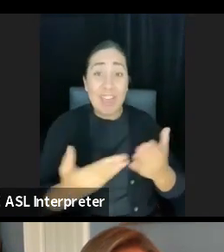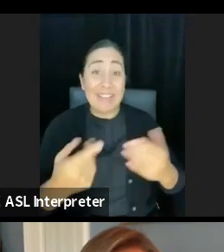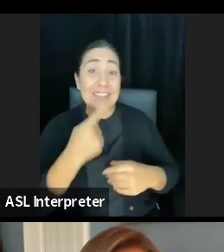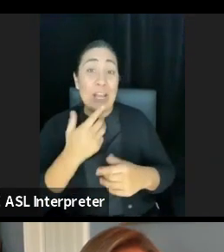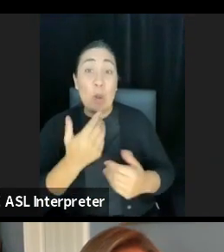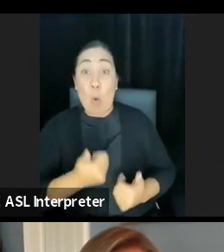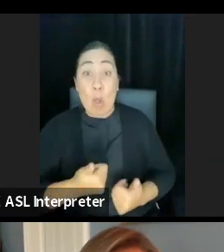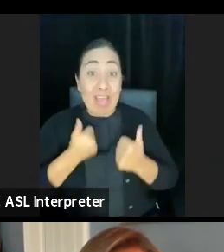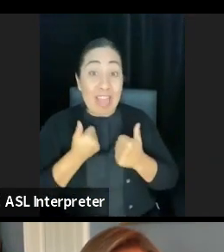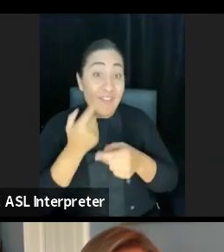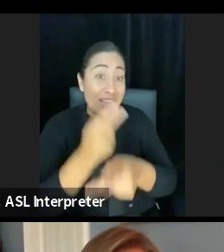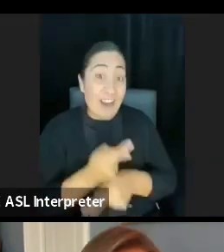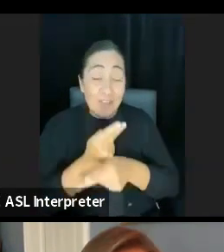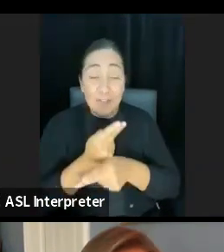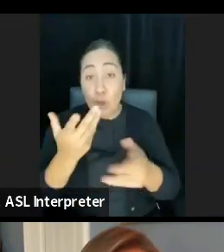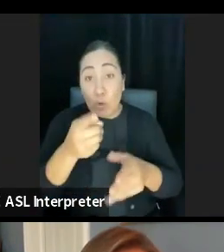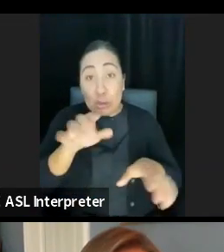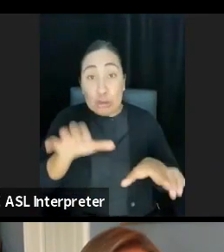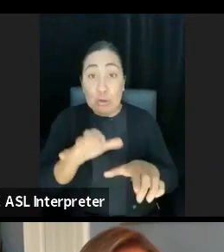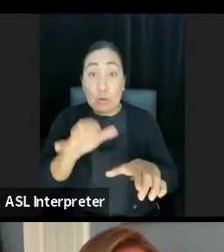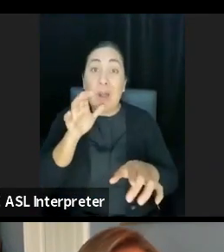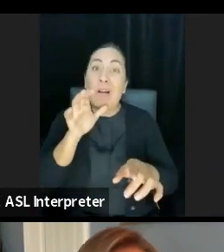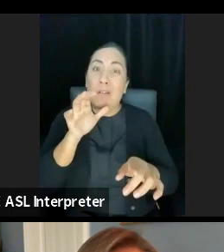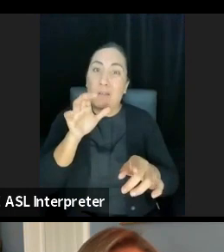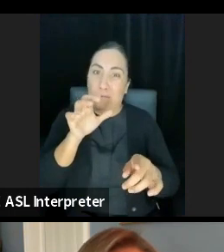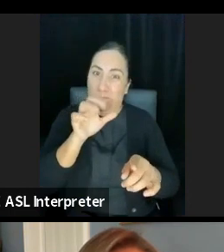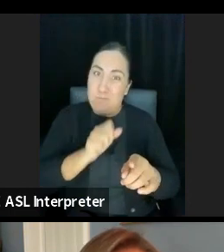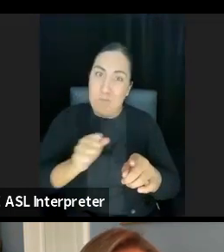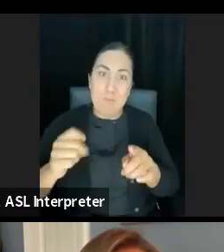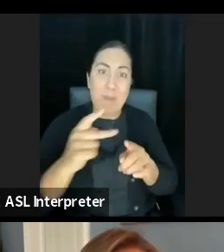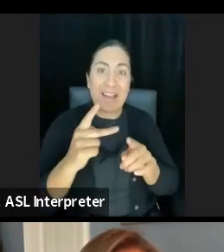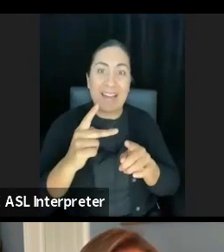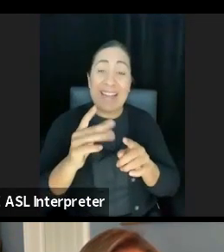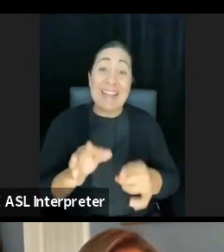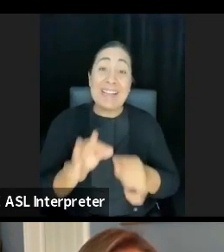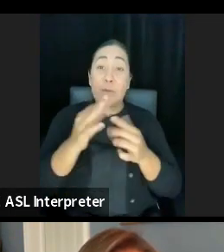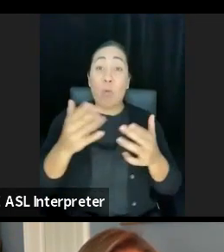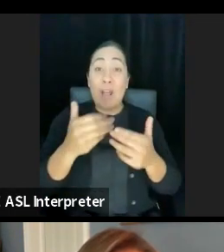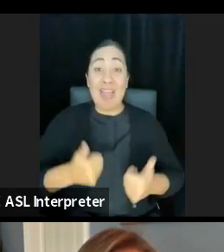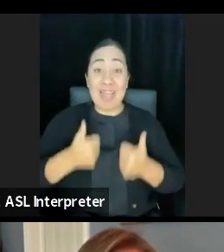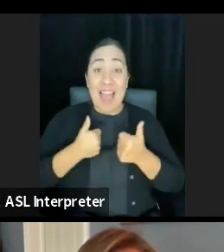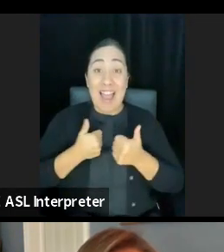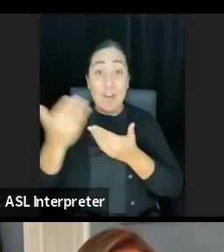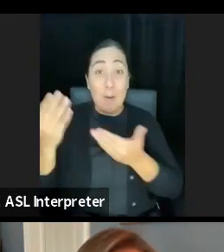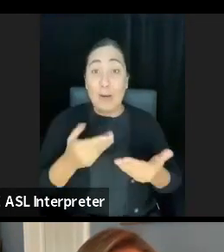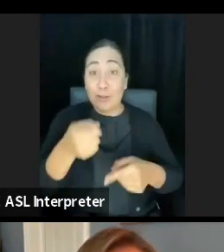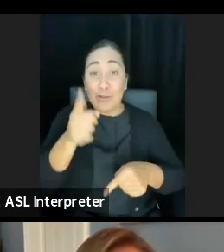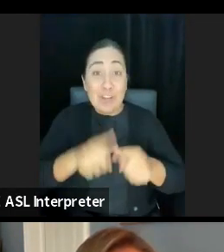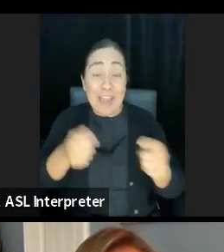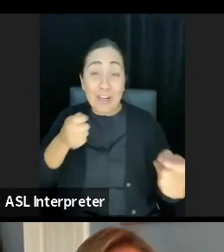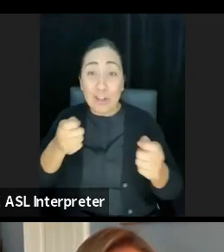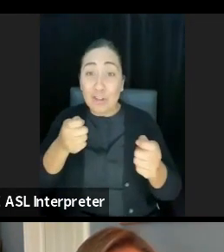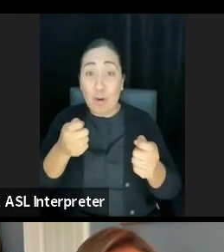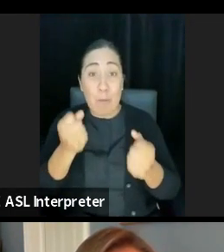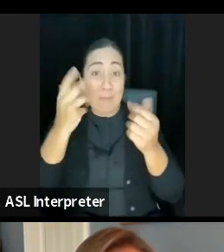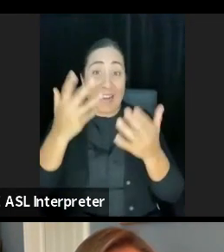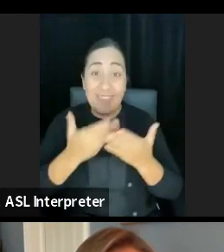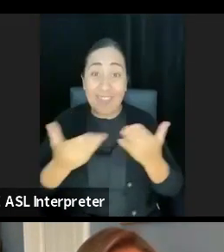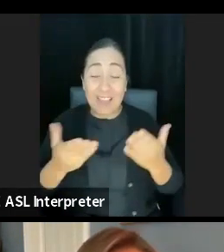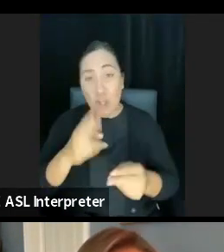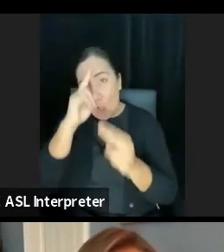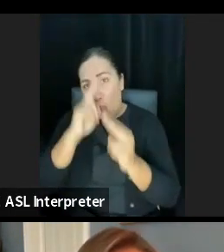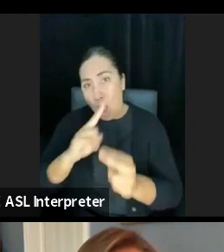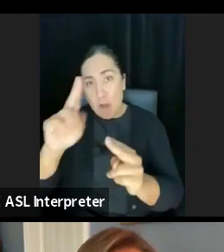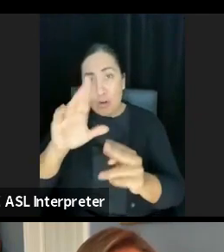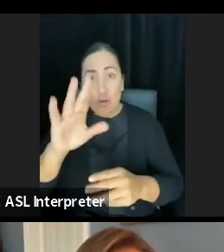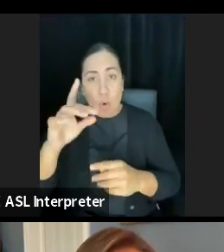will come back to you. Accept what life brings. You cannot control many things. Honor your elders. They will show you the way in life.